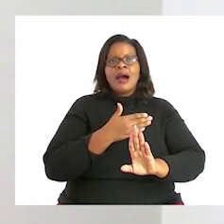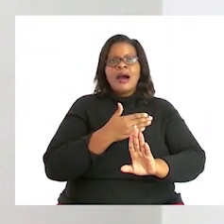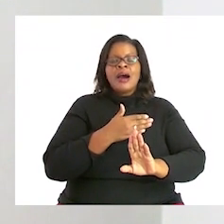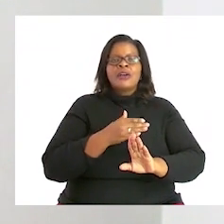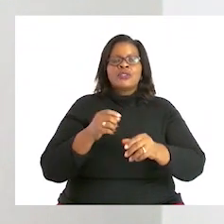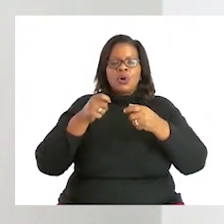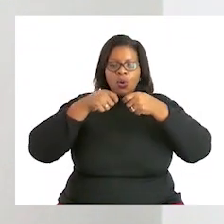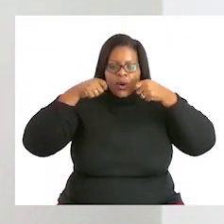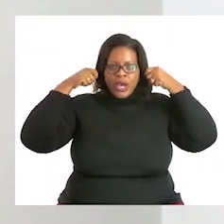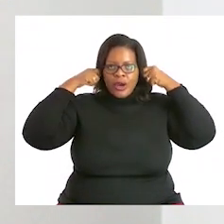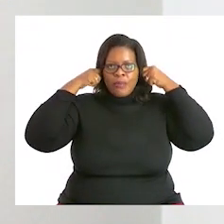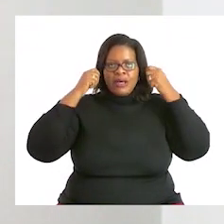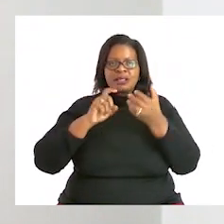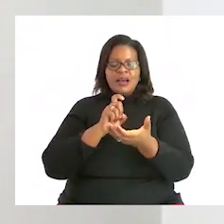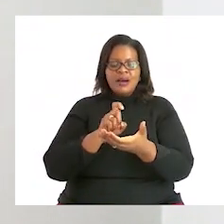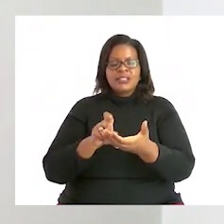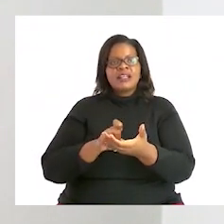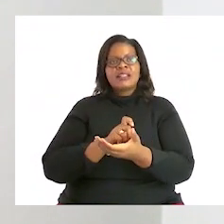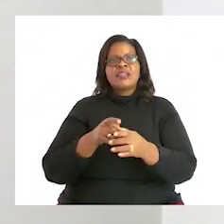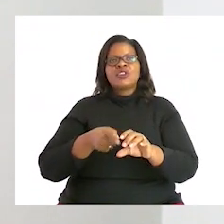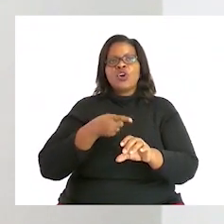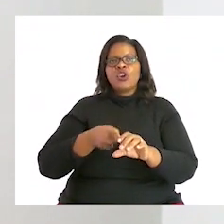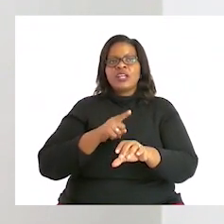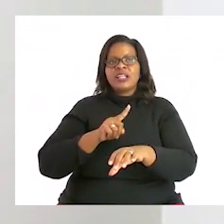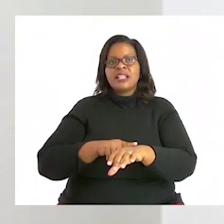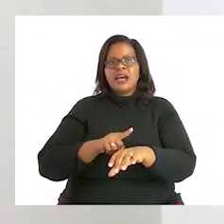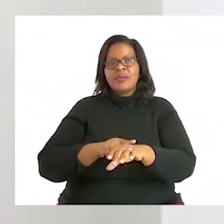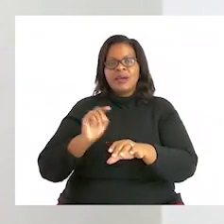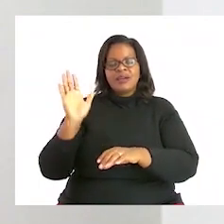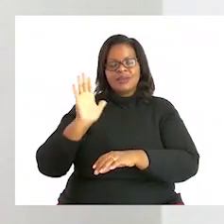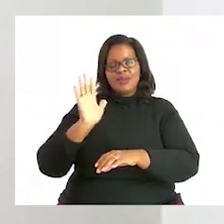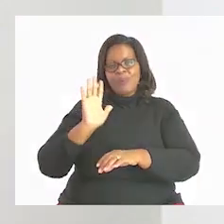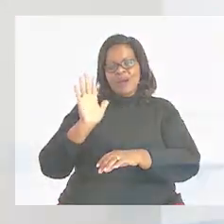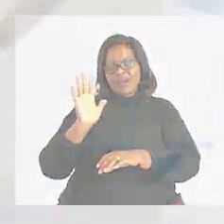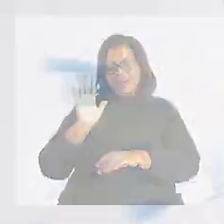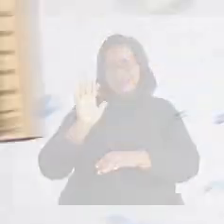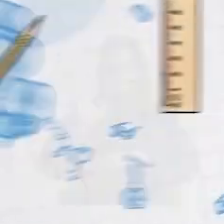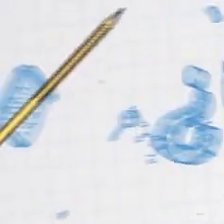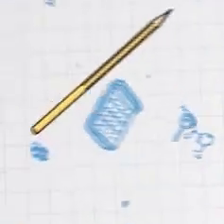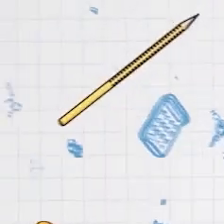sanitize, and me and my friend, we will see you guys soon again. Goodbye.